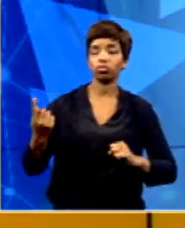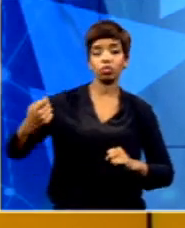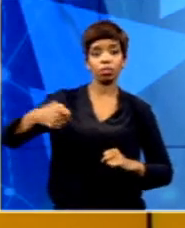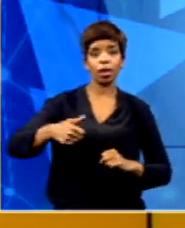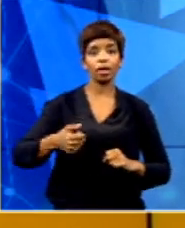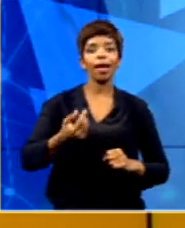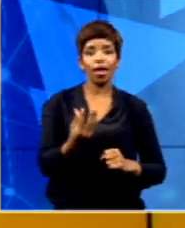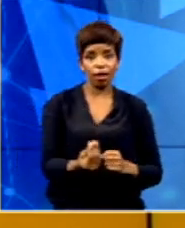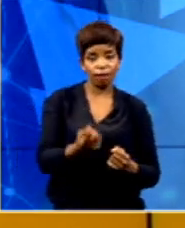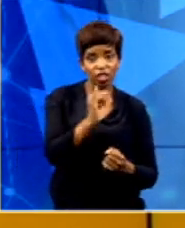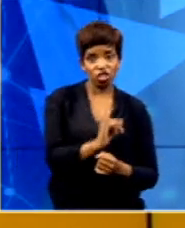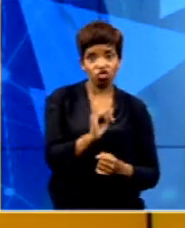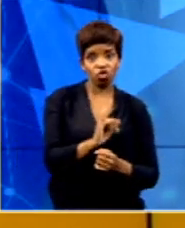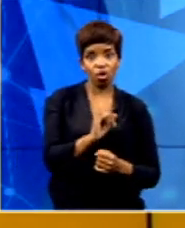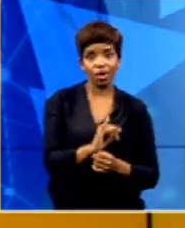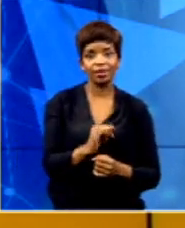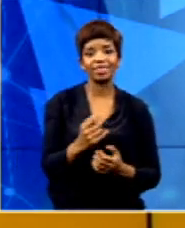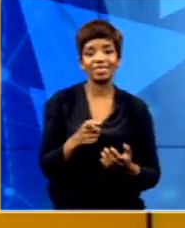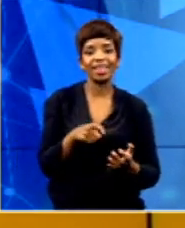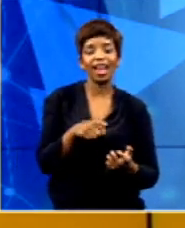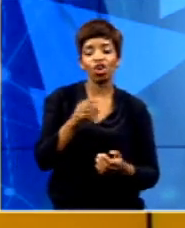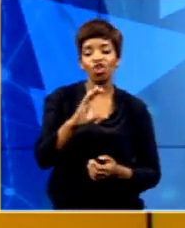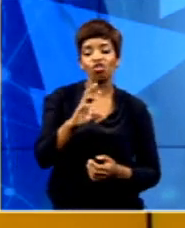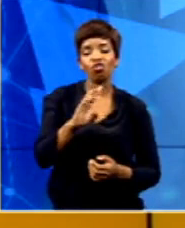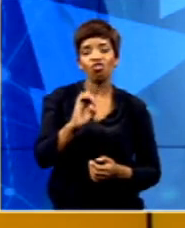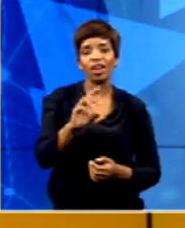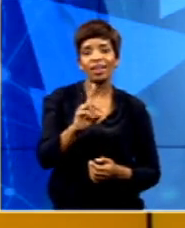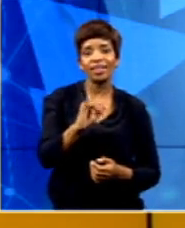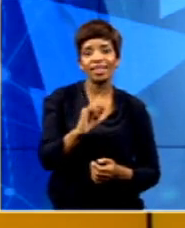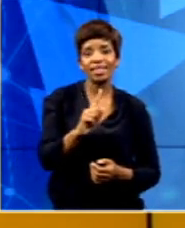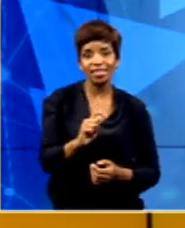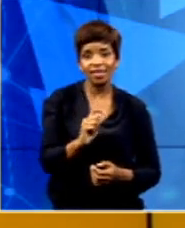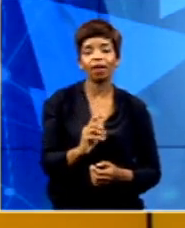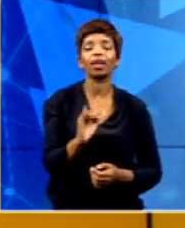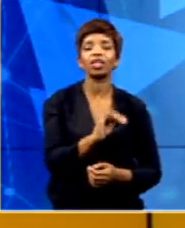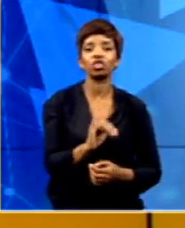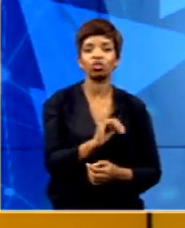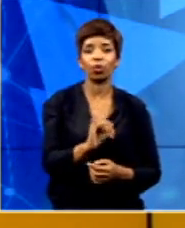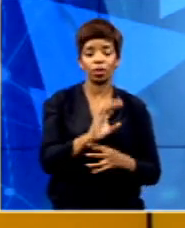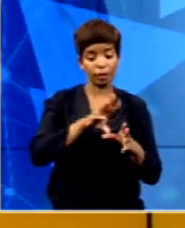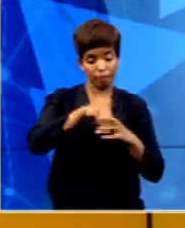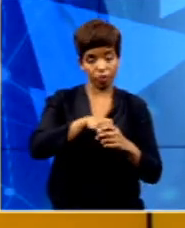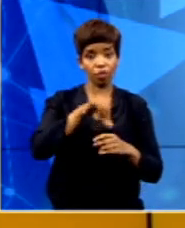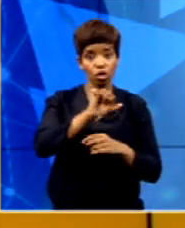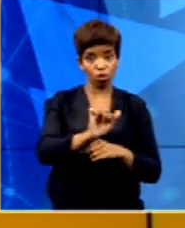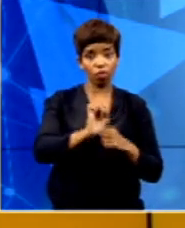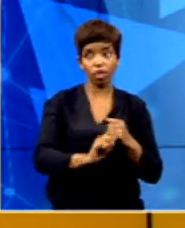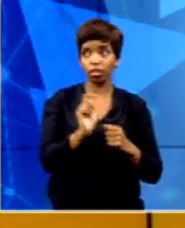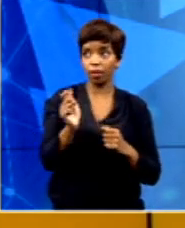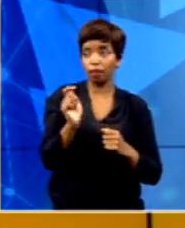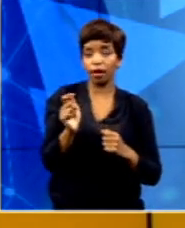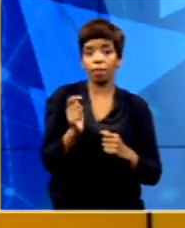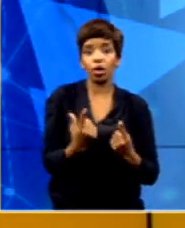usually sign up for that's included in your premium. So what you may want to do at this point is just go and take a look